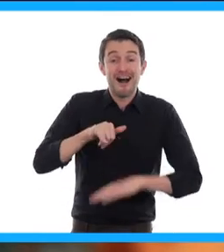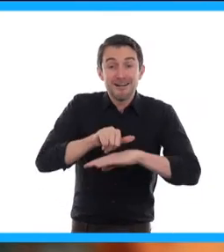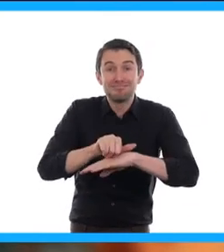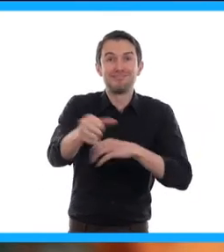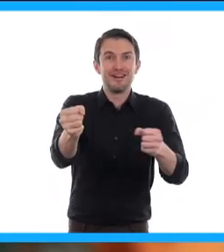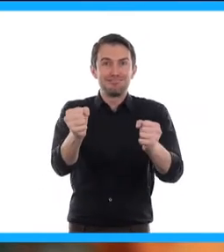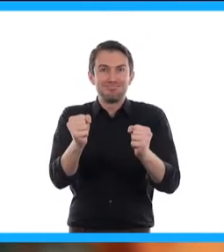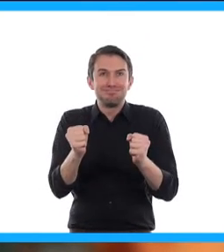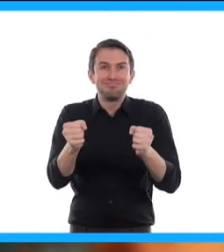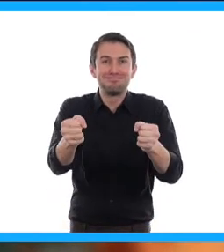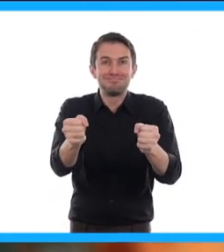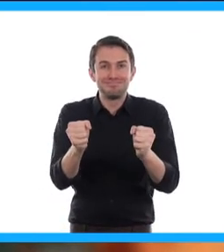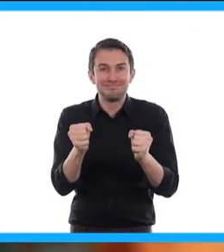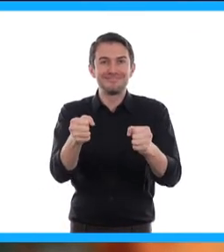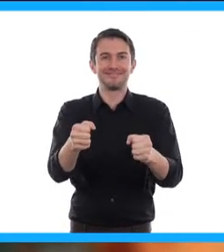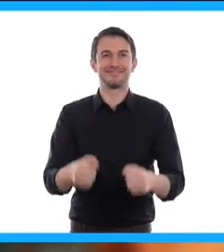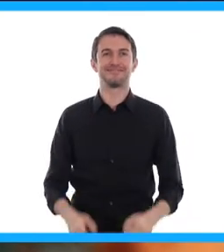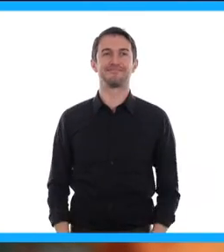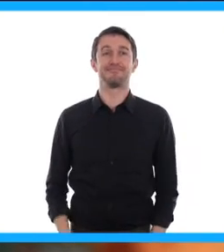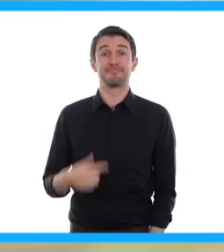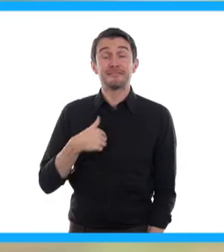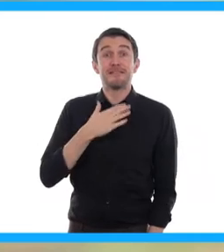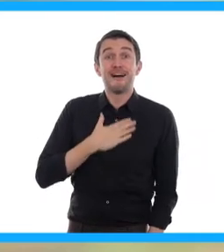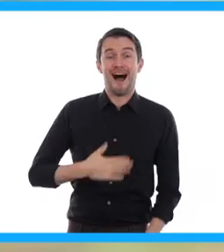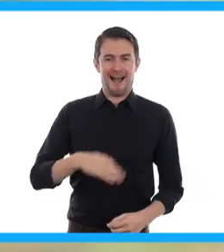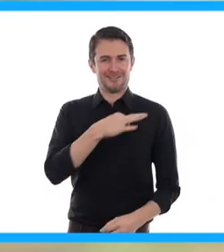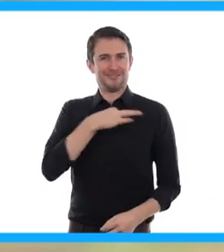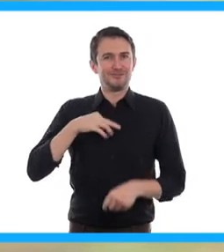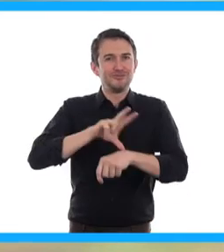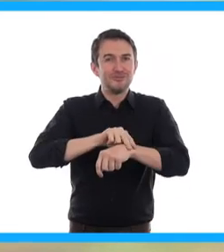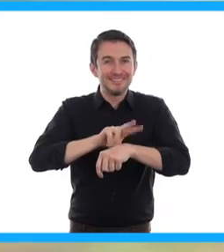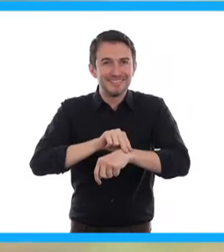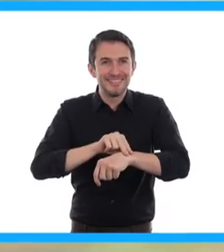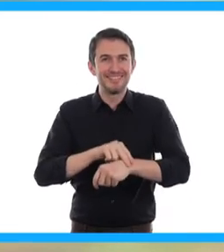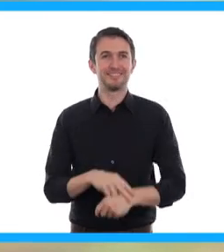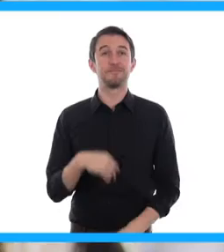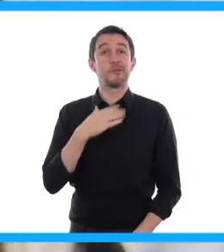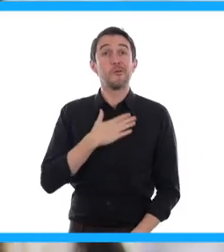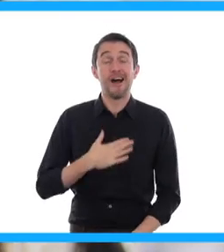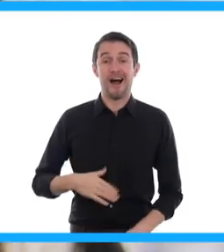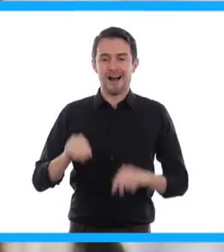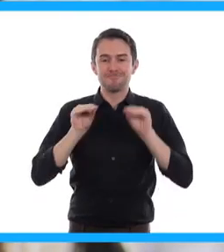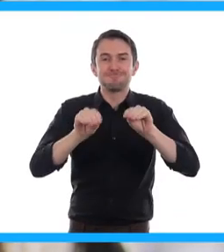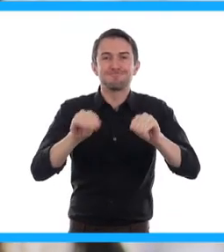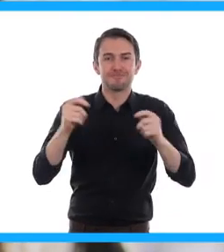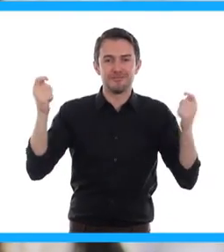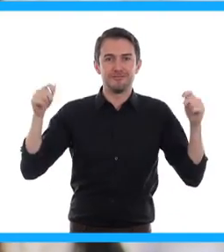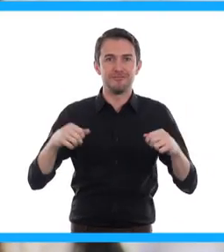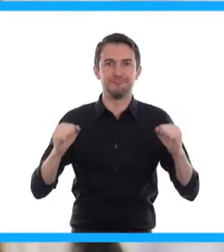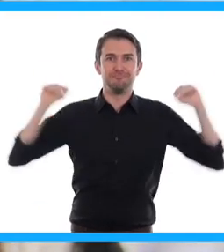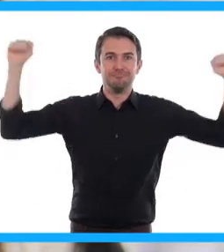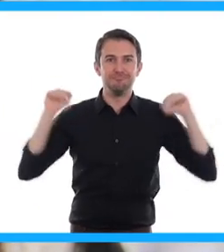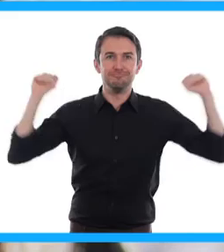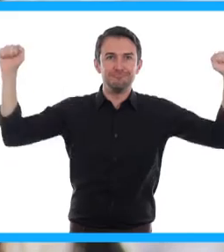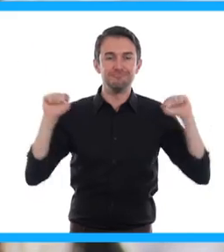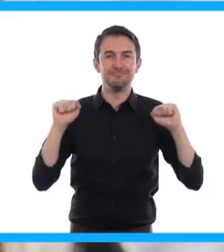When I grow up, I want to be a pilot. I want to become a medical doctor. In the future, I